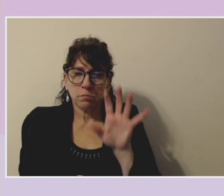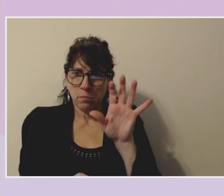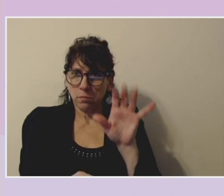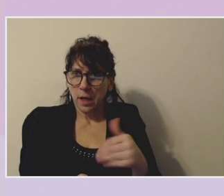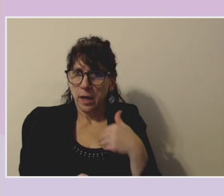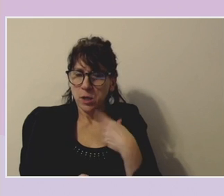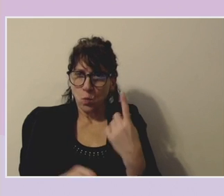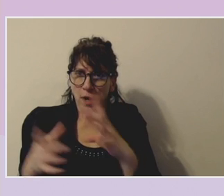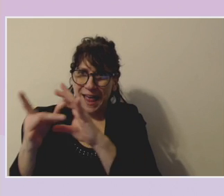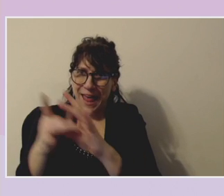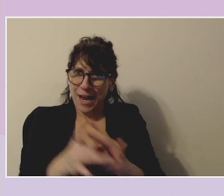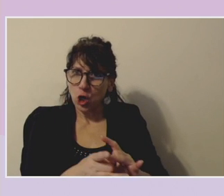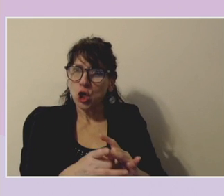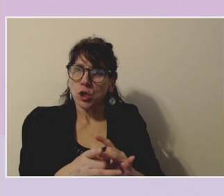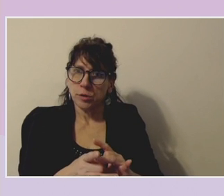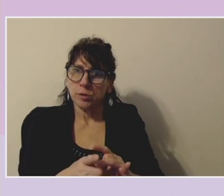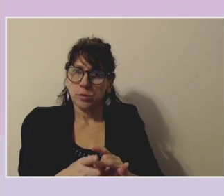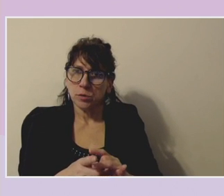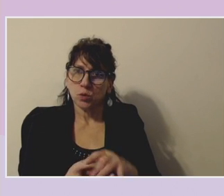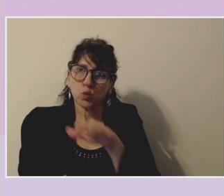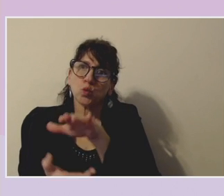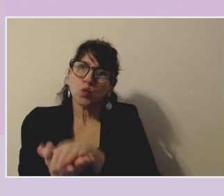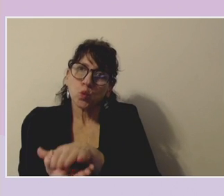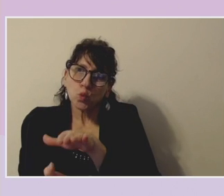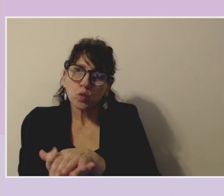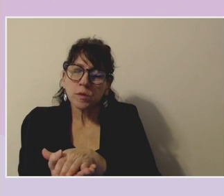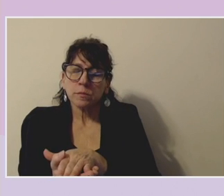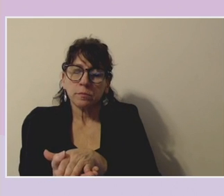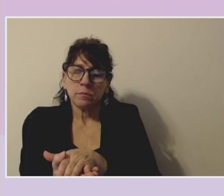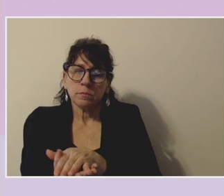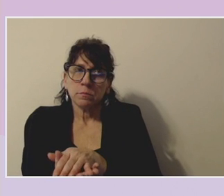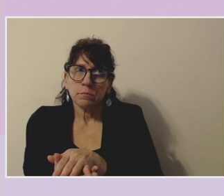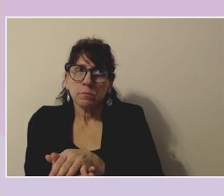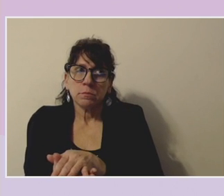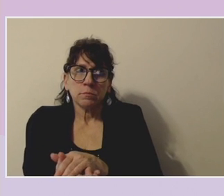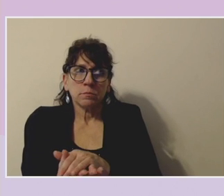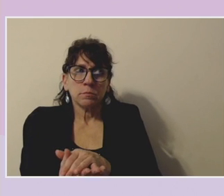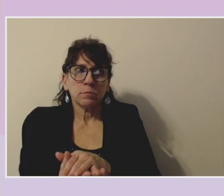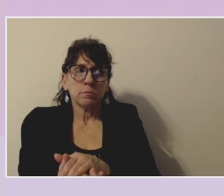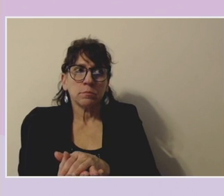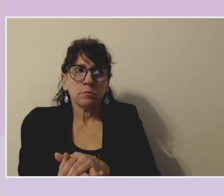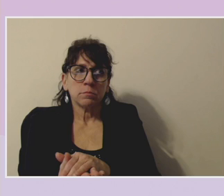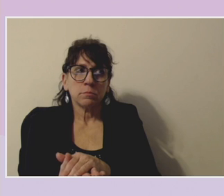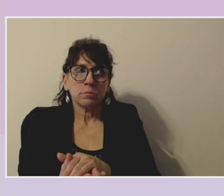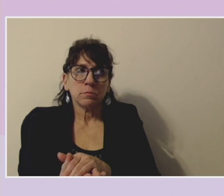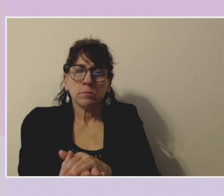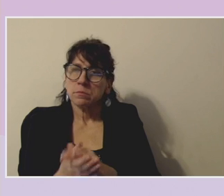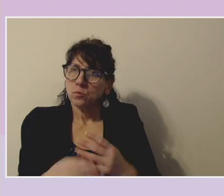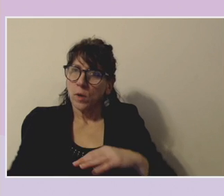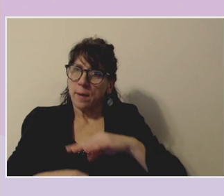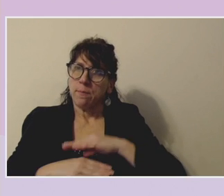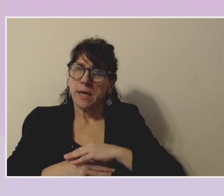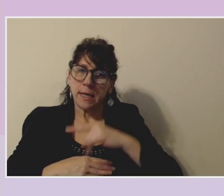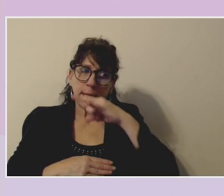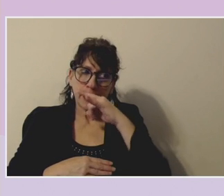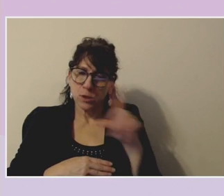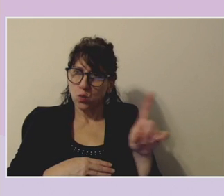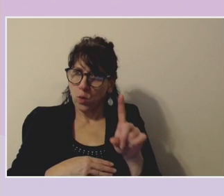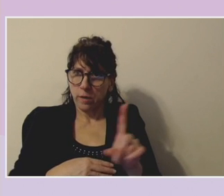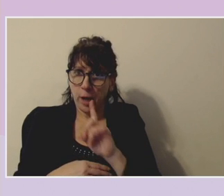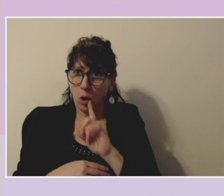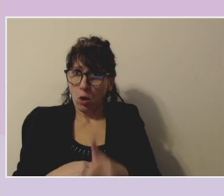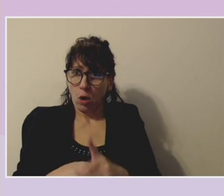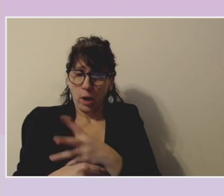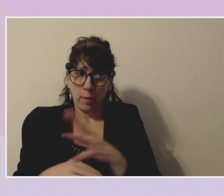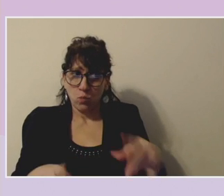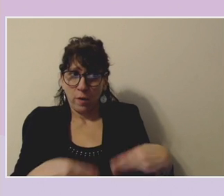anchors schools in which we meet kids where they are. We provide the